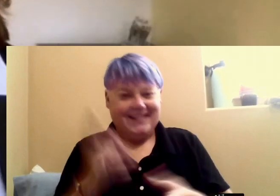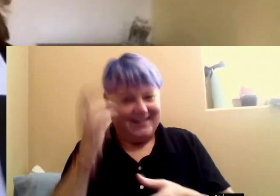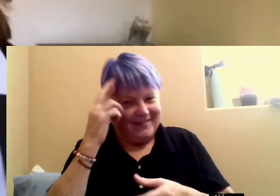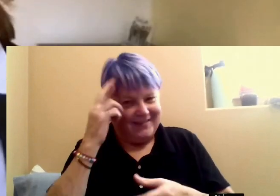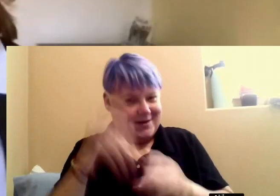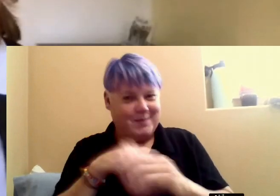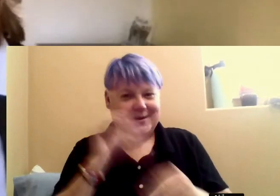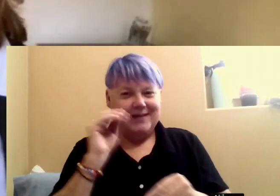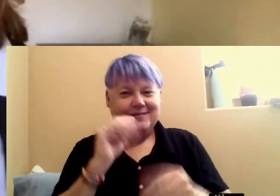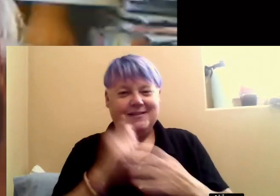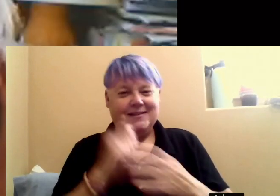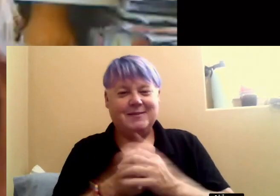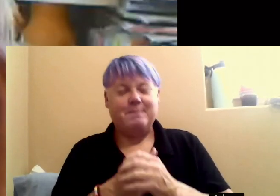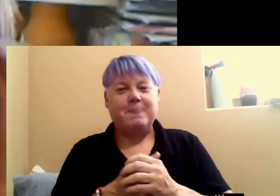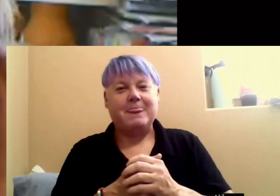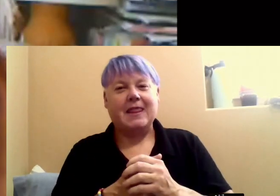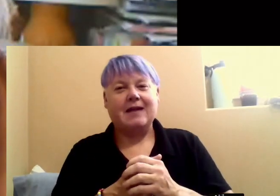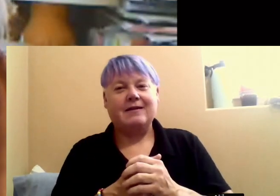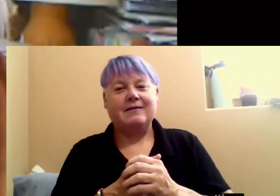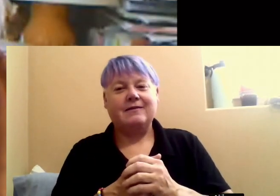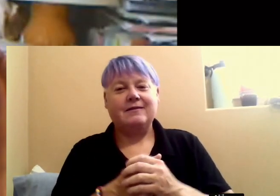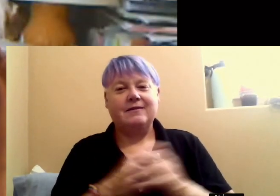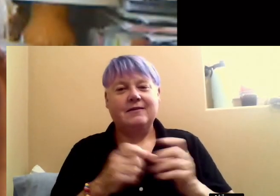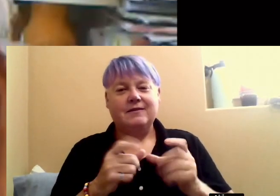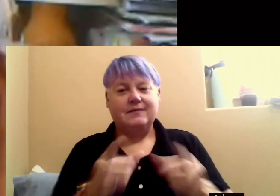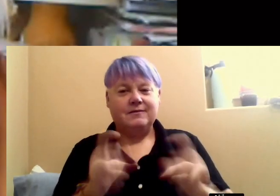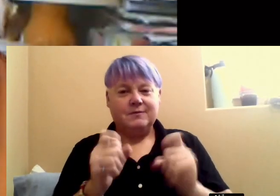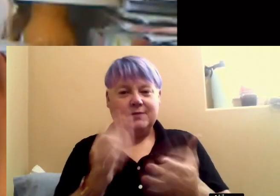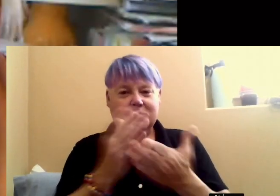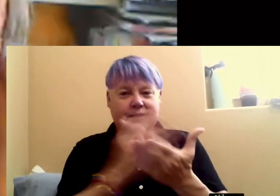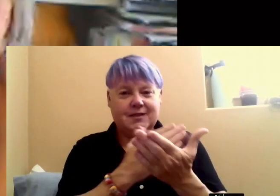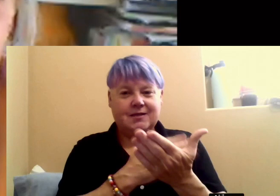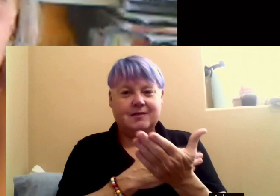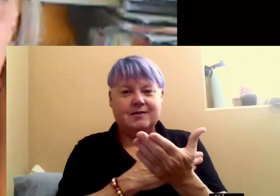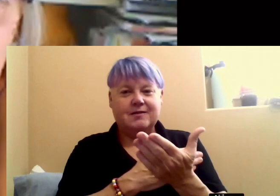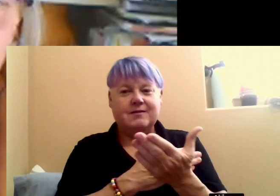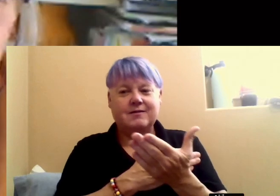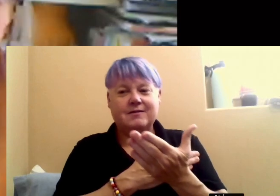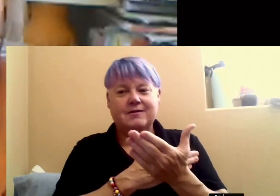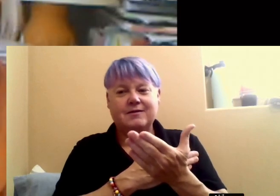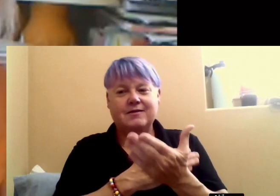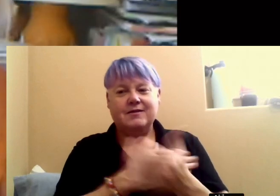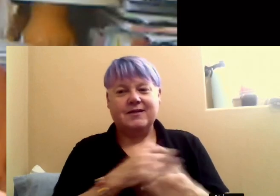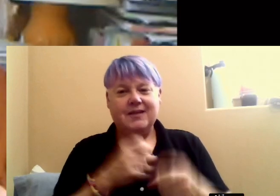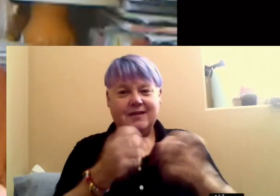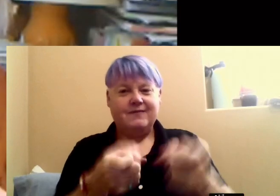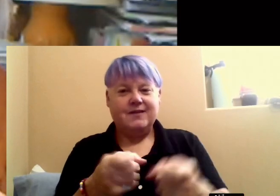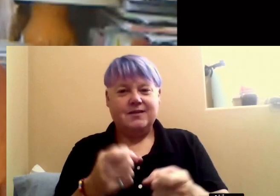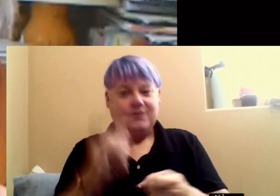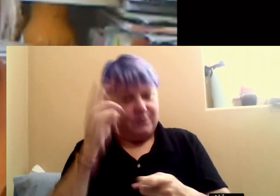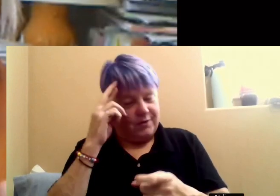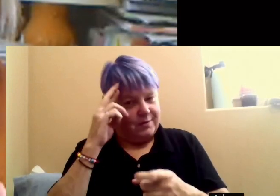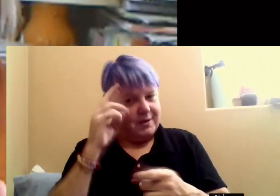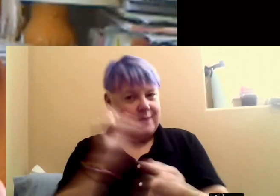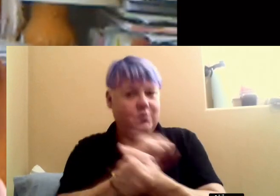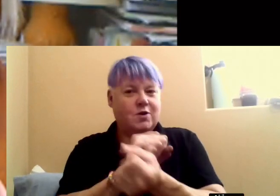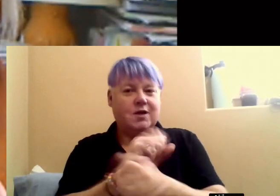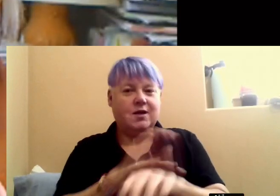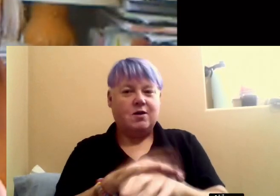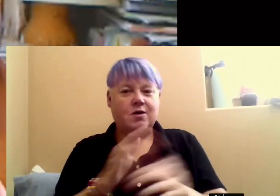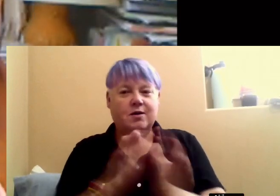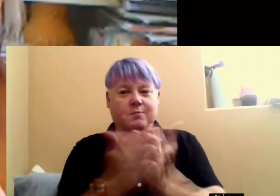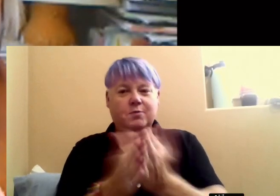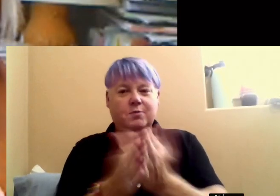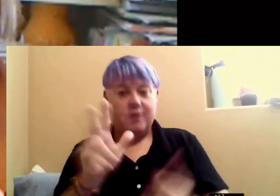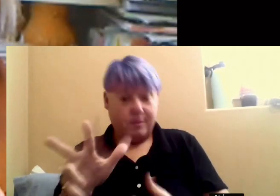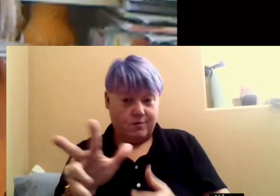it's good. I'm gonna give a quick list and then turn it over to Robyn. So I'm working on book 3, which